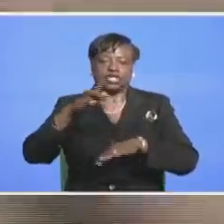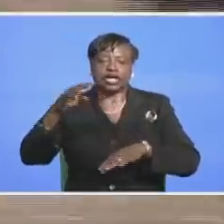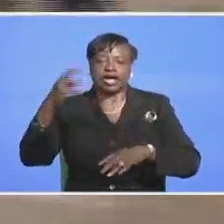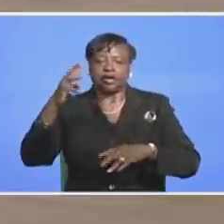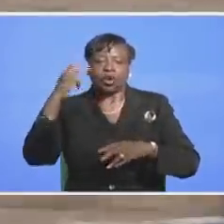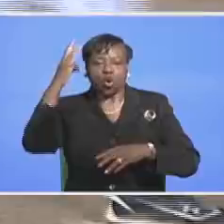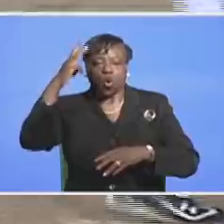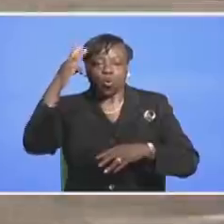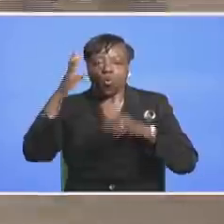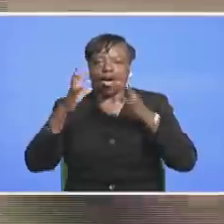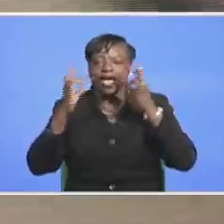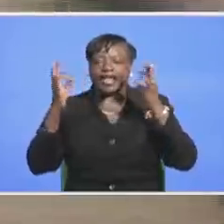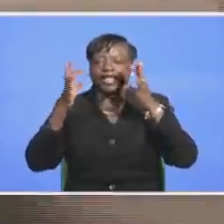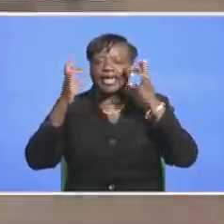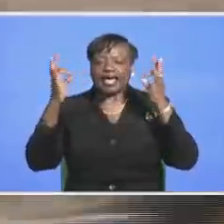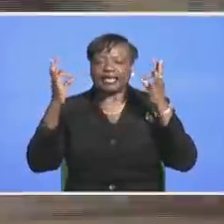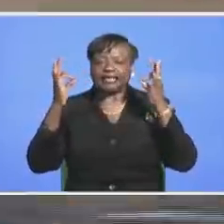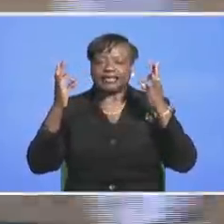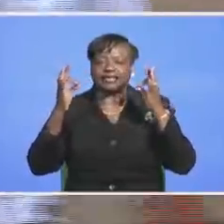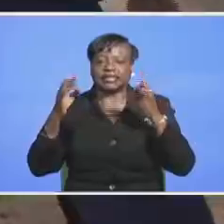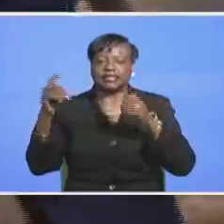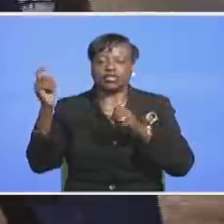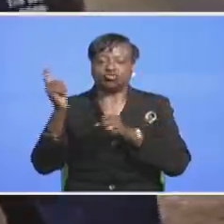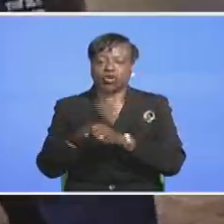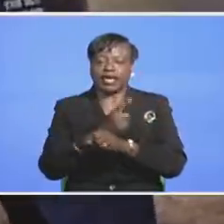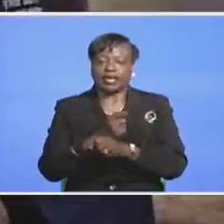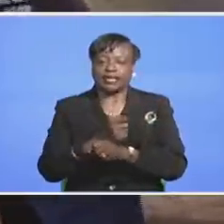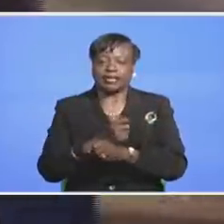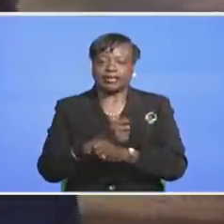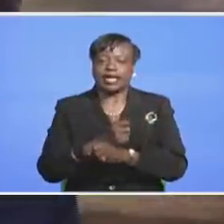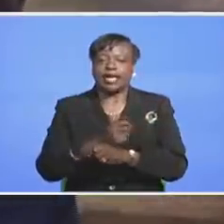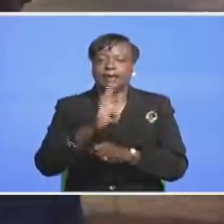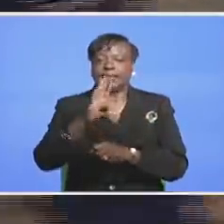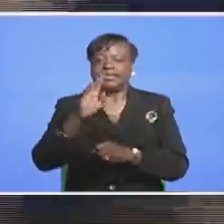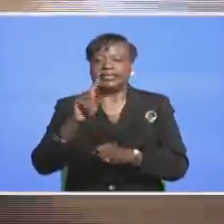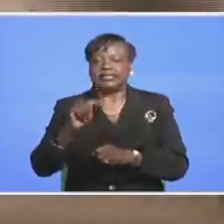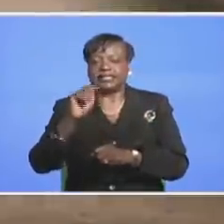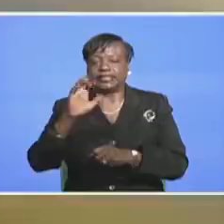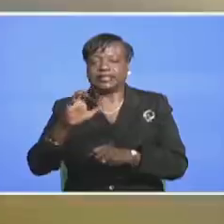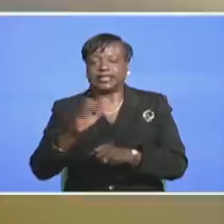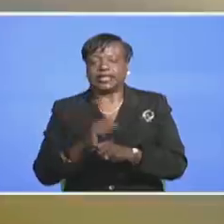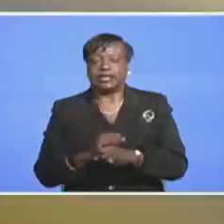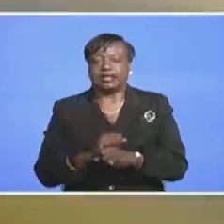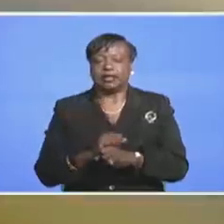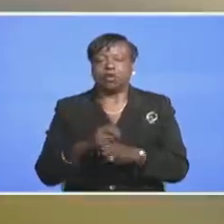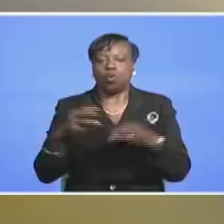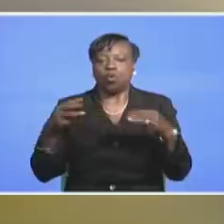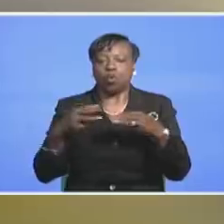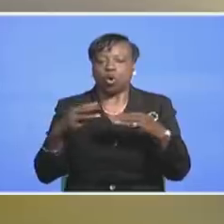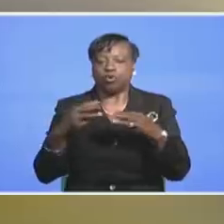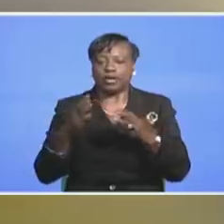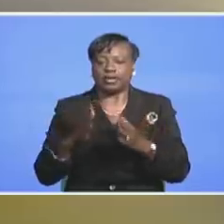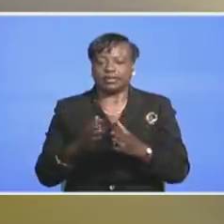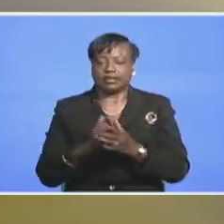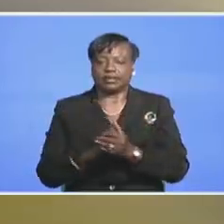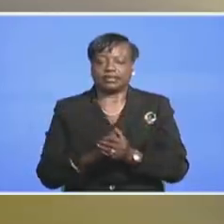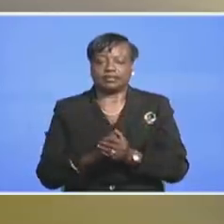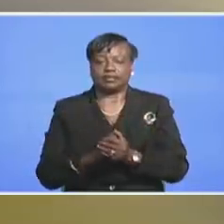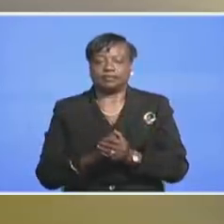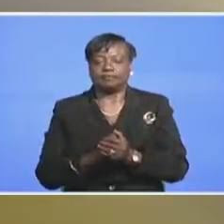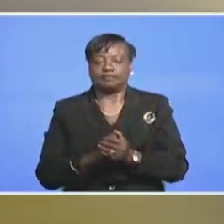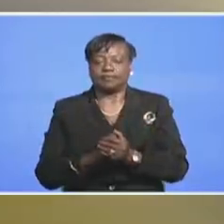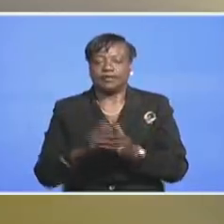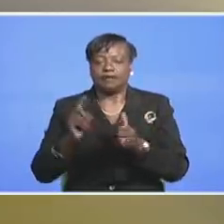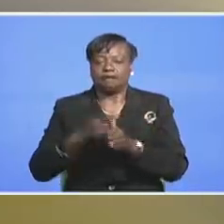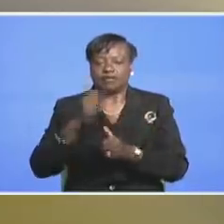Alive Strikers. Chances Mighty Mitts will take on BTC Elite Warriors. That's your first look at sports. Don't go